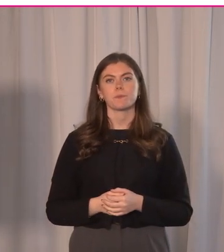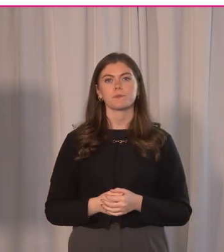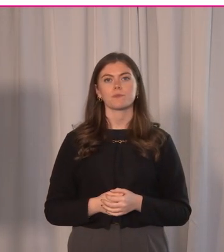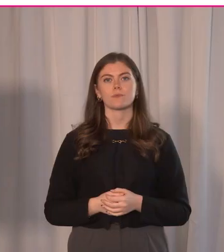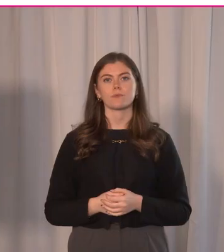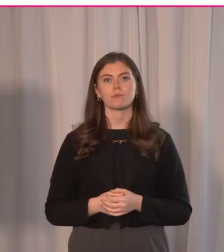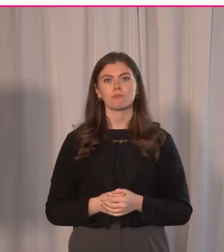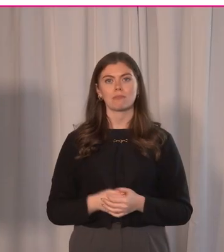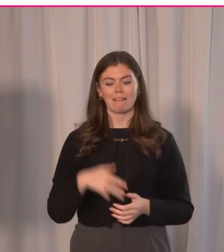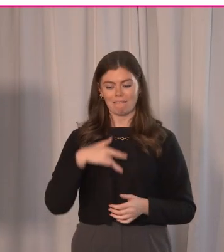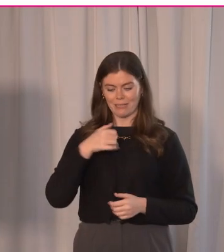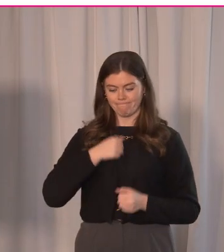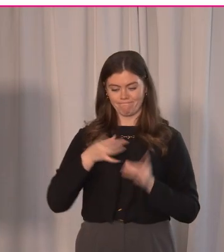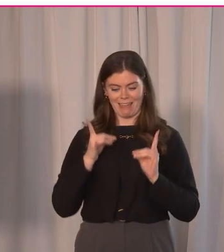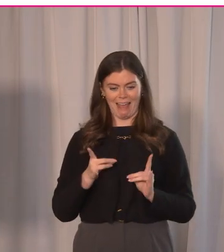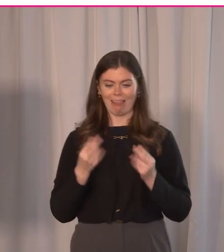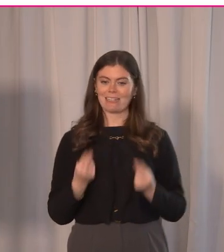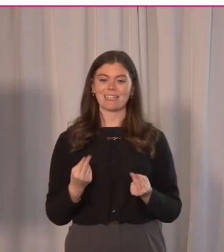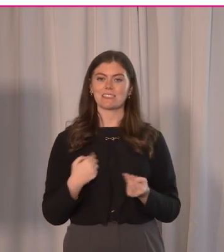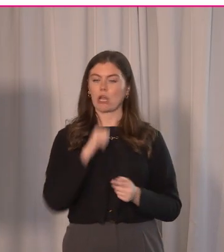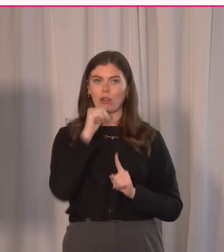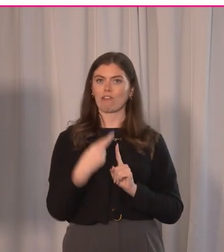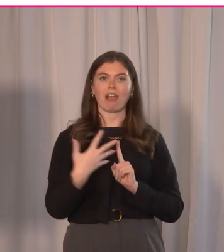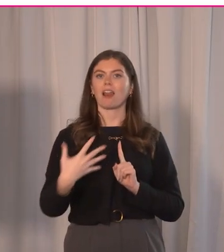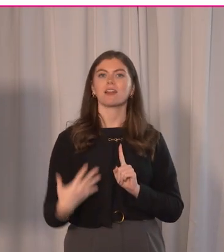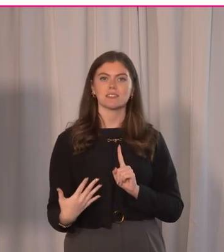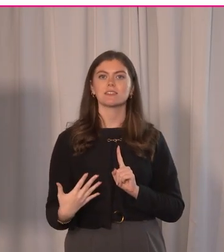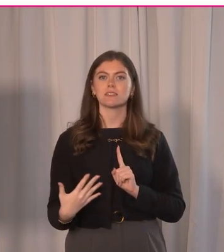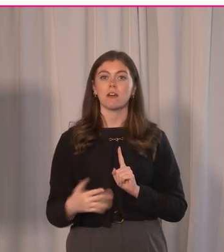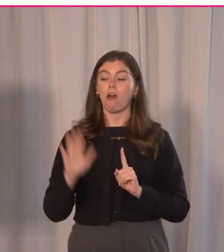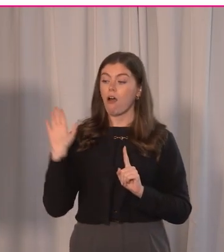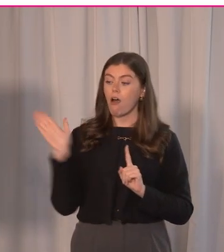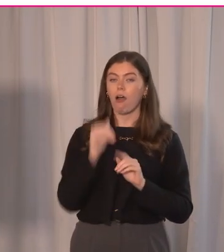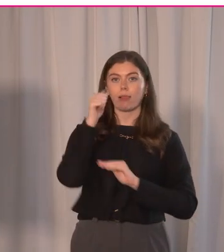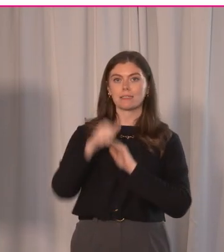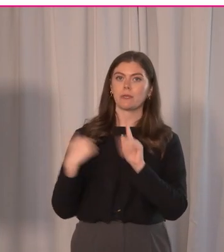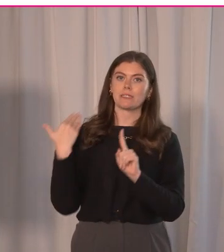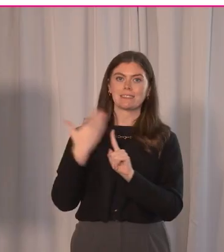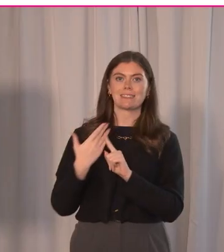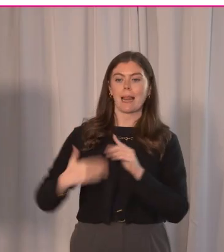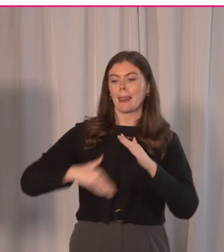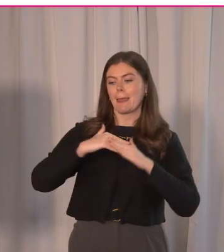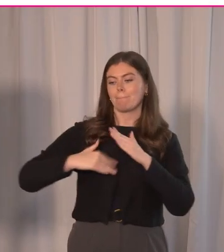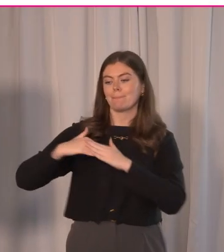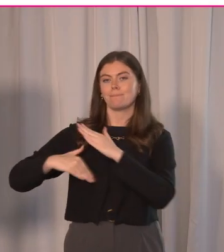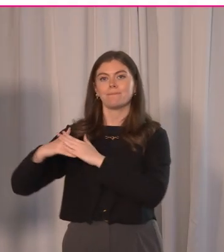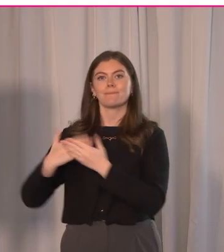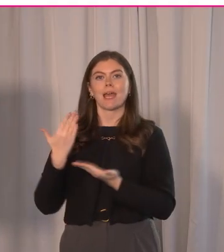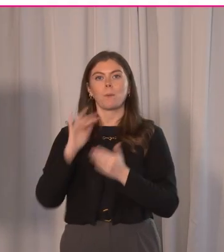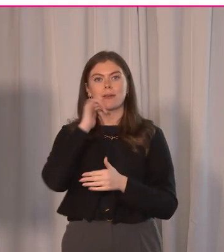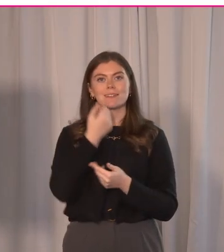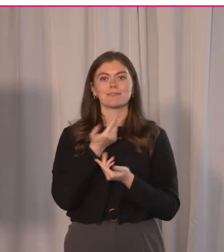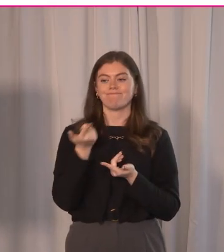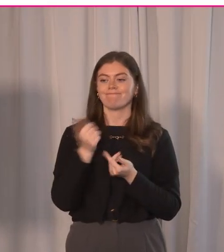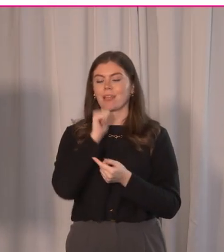or that their health needs were recognised. And all of these experiences were limited by access to